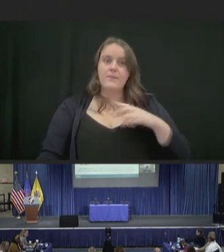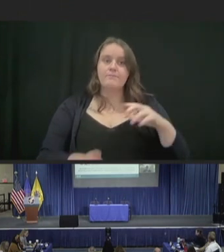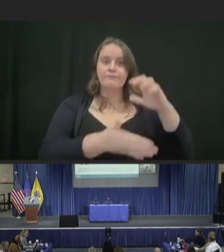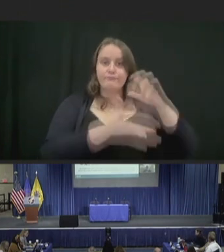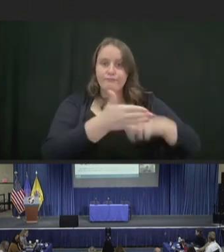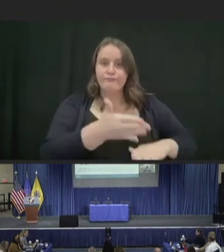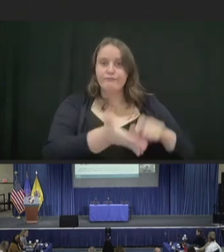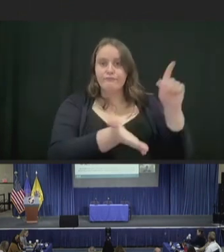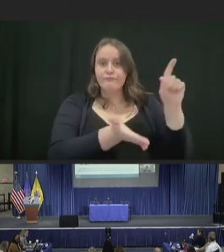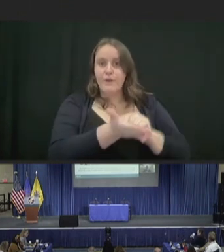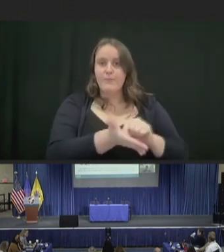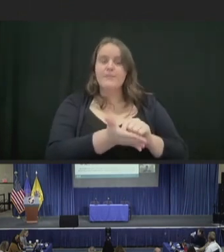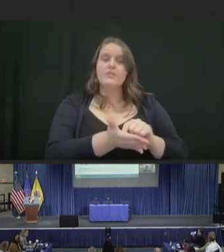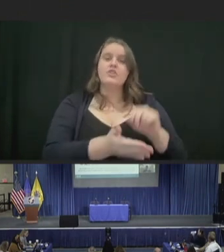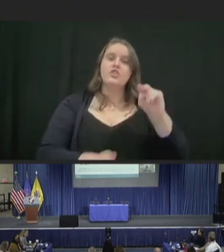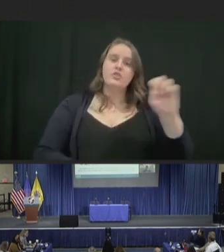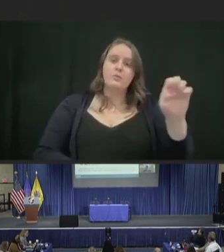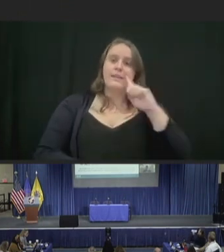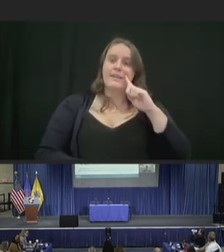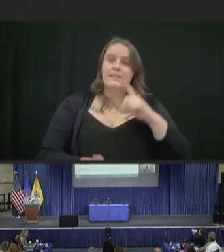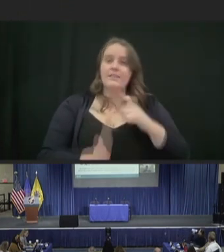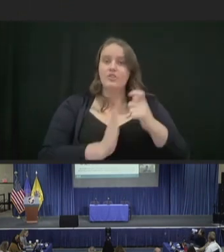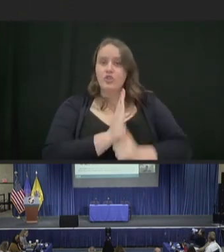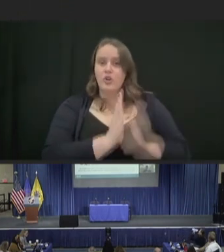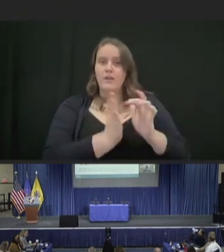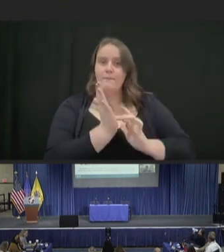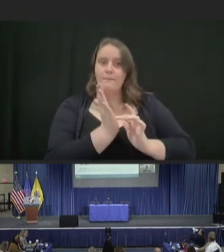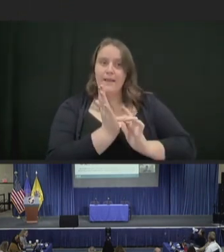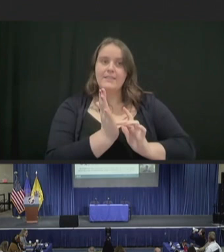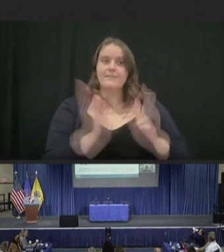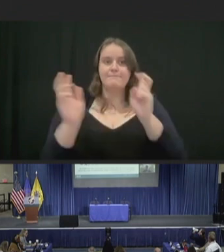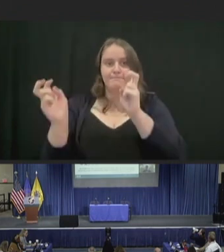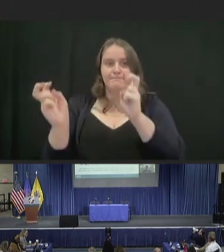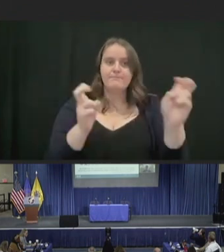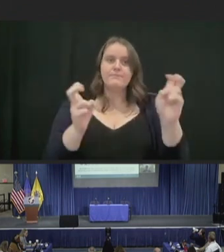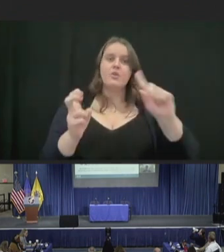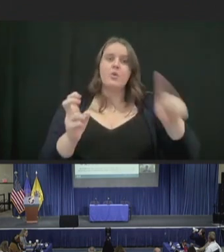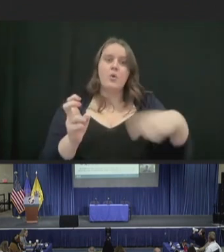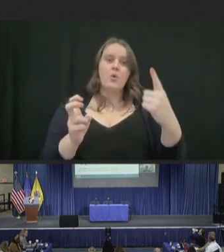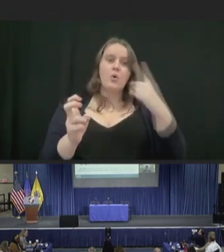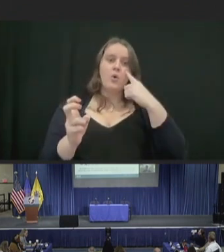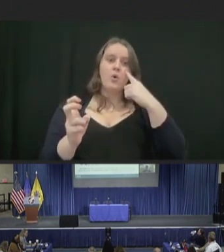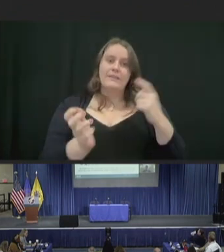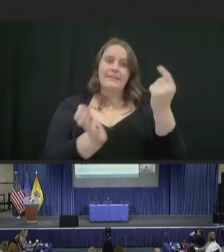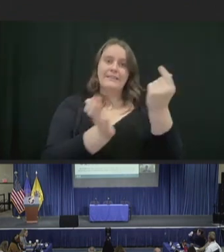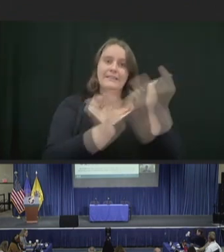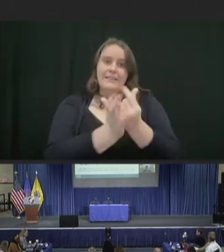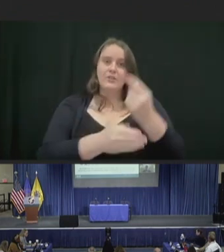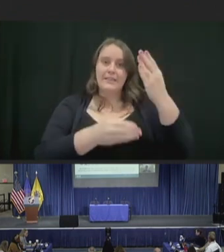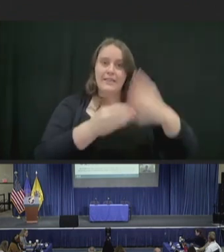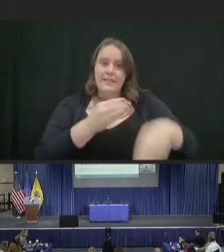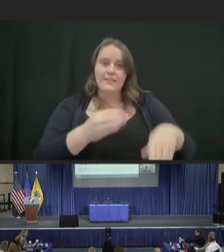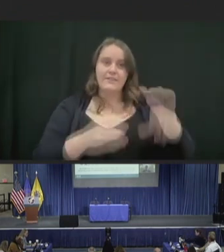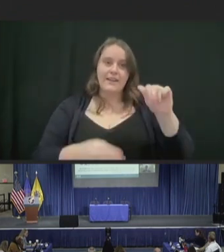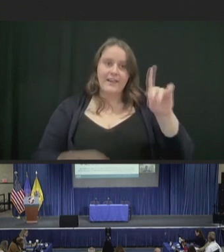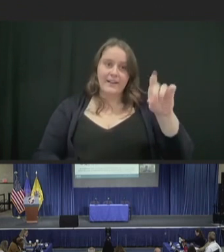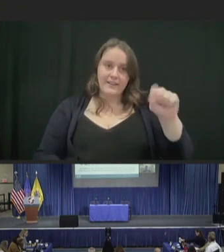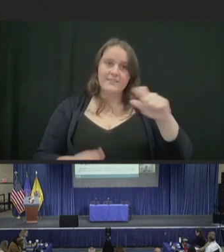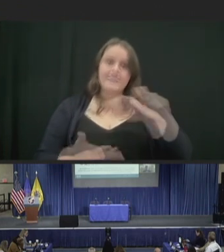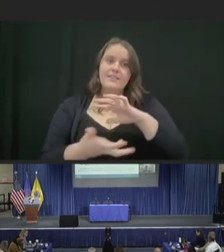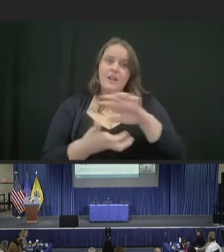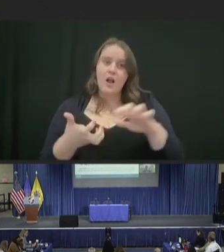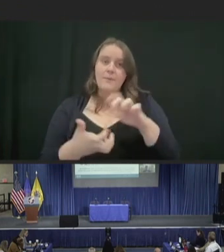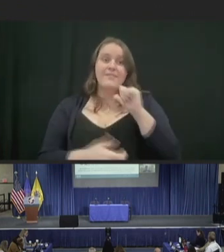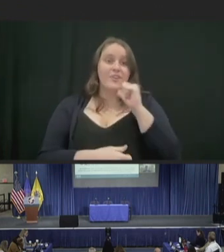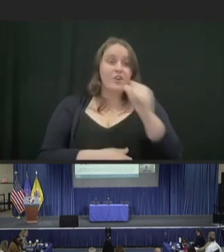the only guarantee of a sustained end of the AIDS pandemic is in a combination of both non-vaccine prevention methods